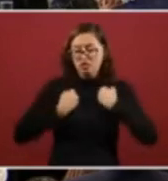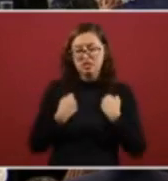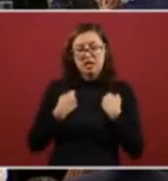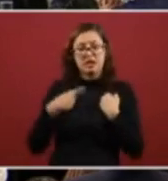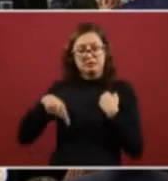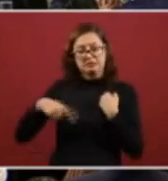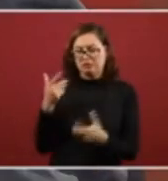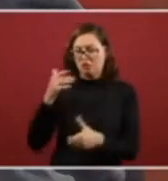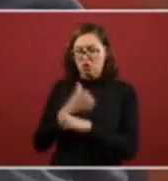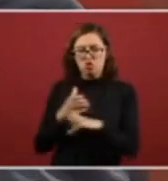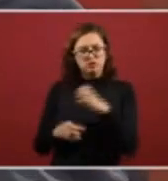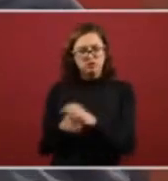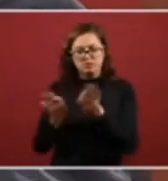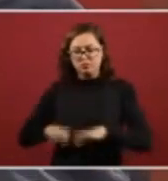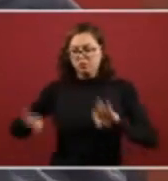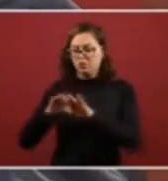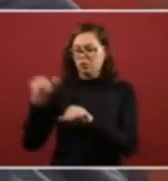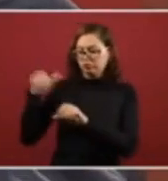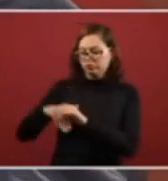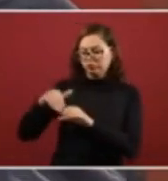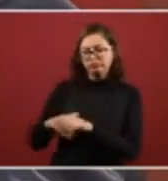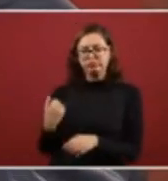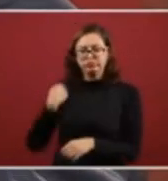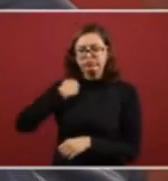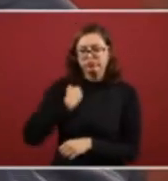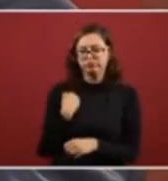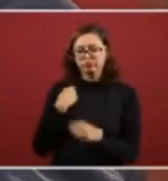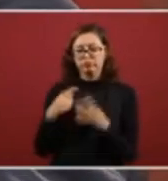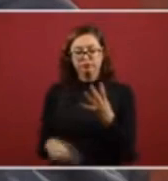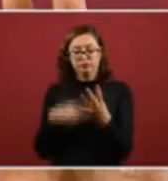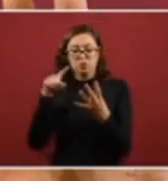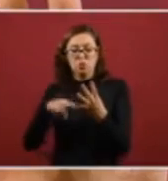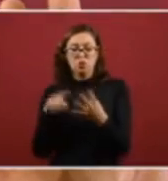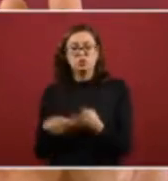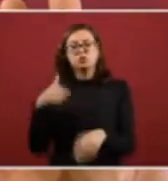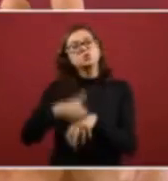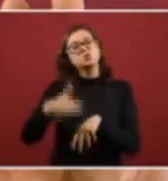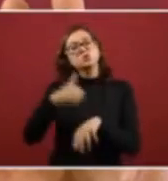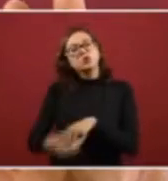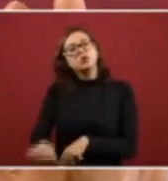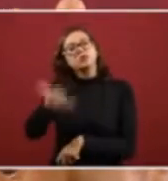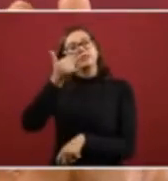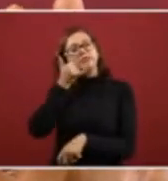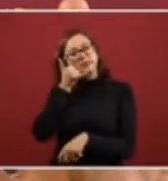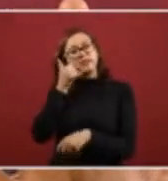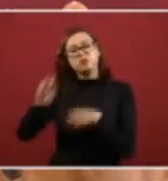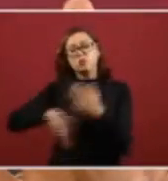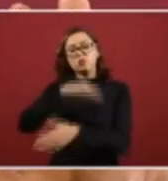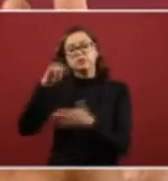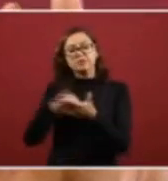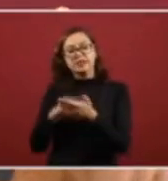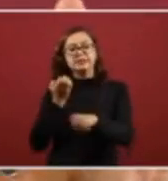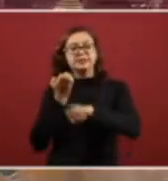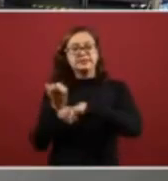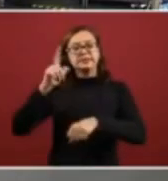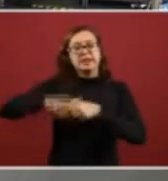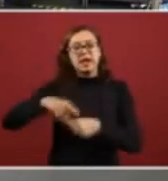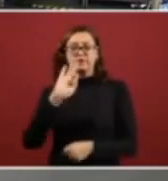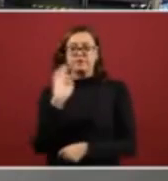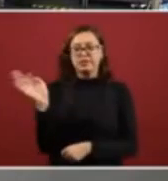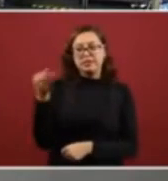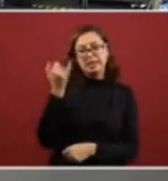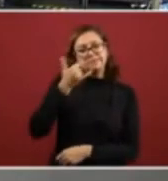to carry always a bag, have a safety bag with you. And we have a